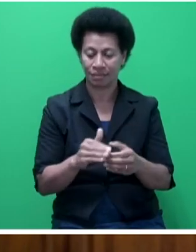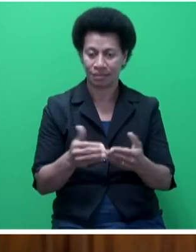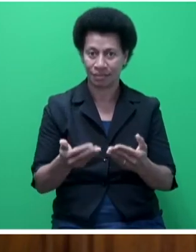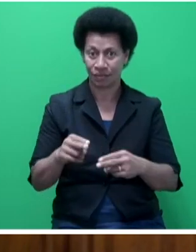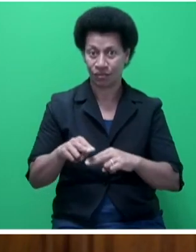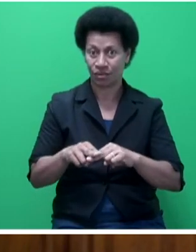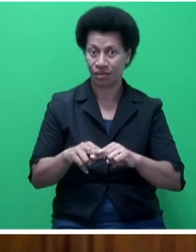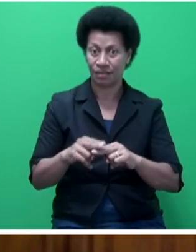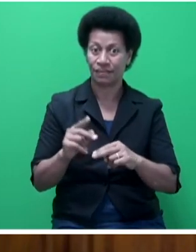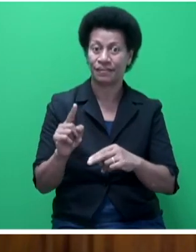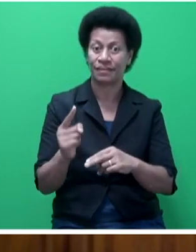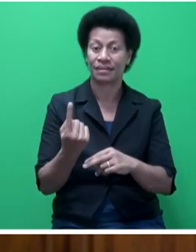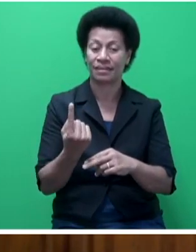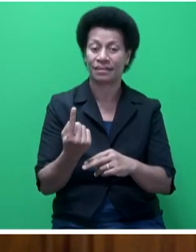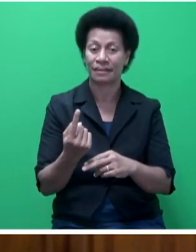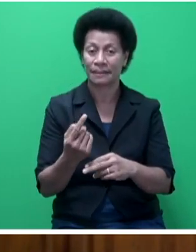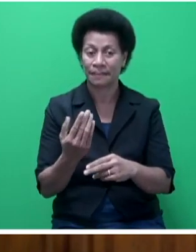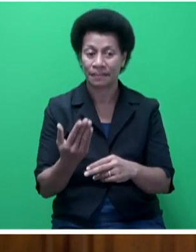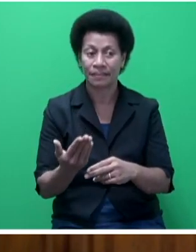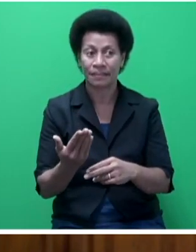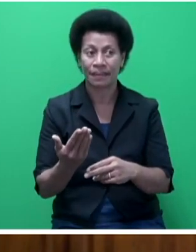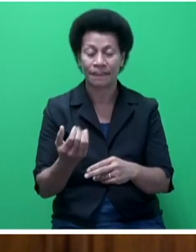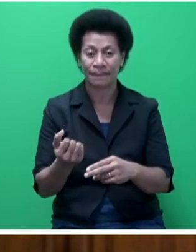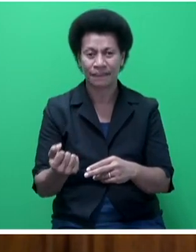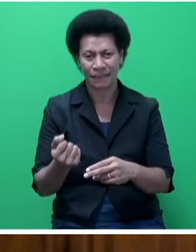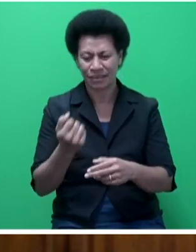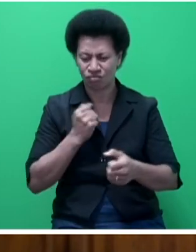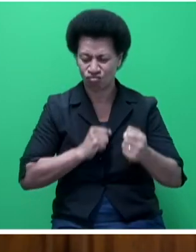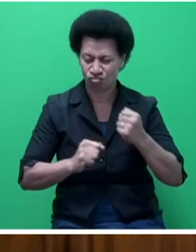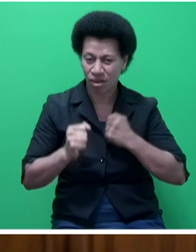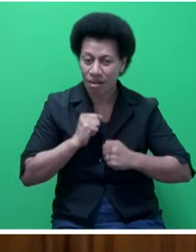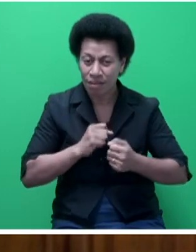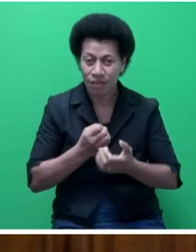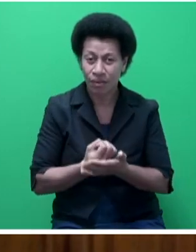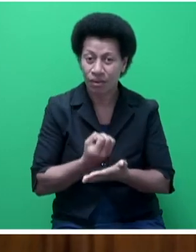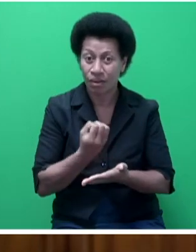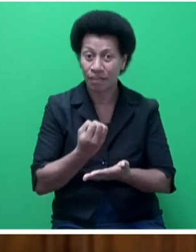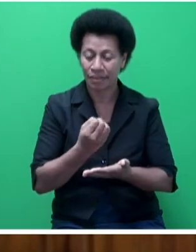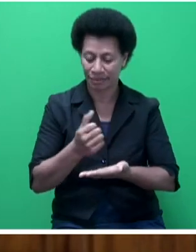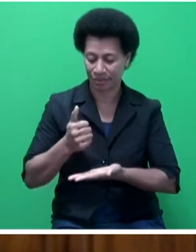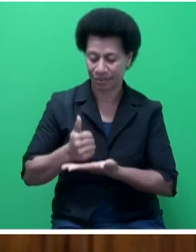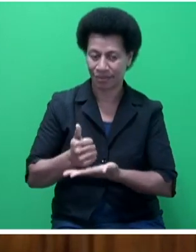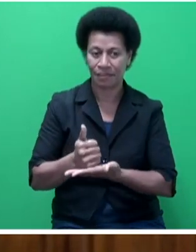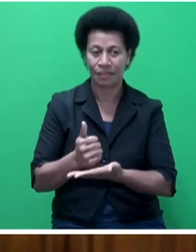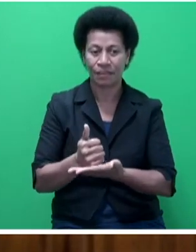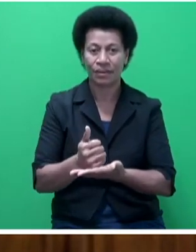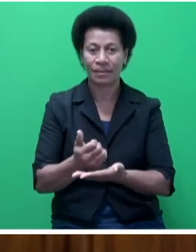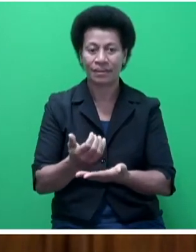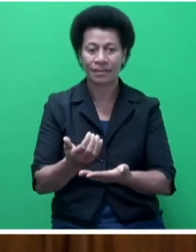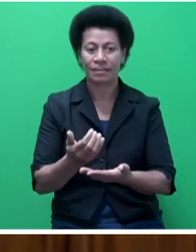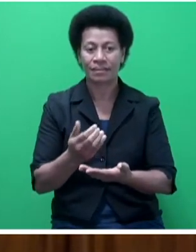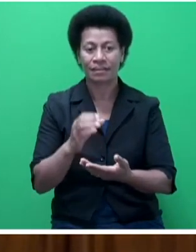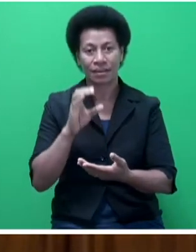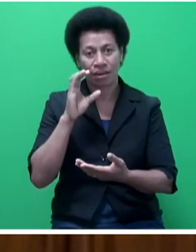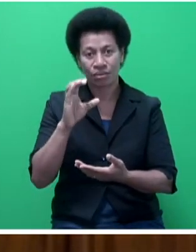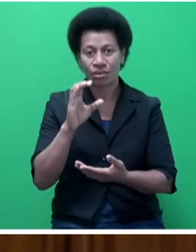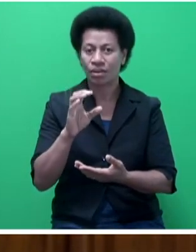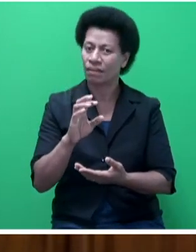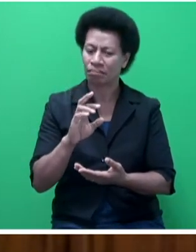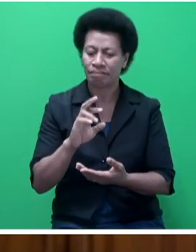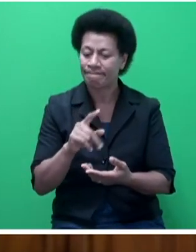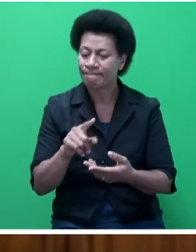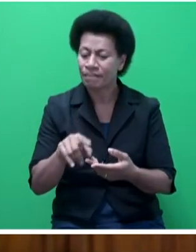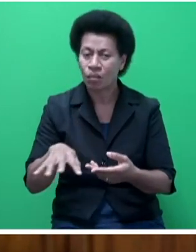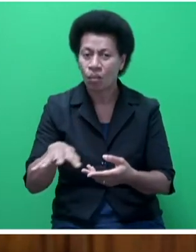First government, in spite of the economic struggles, is assisting our country in whatever way possible. Our